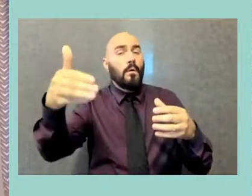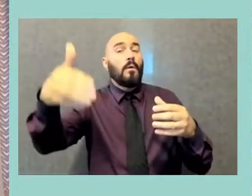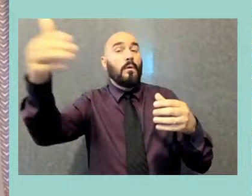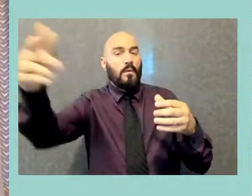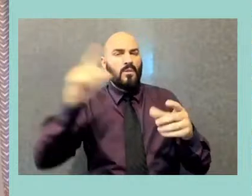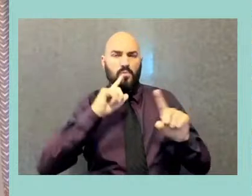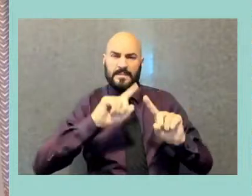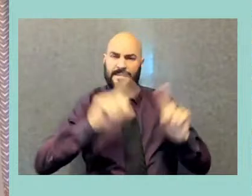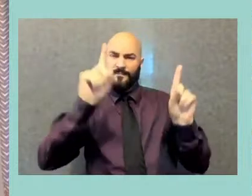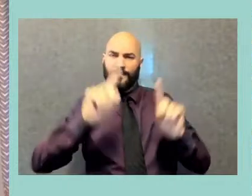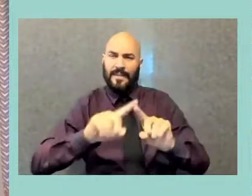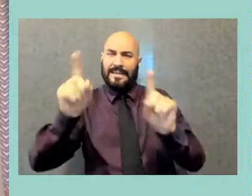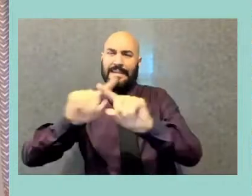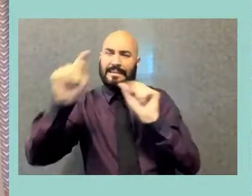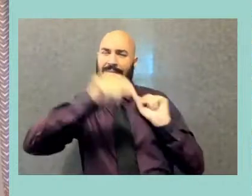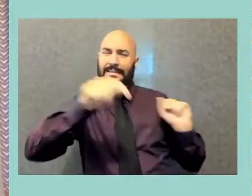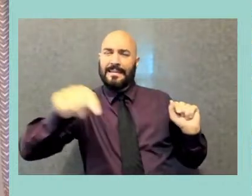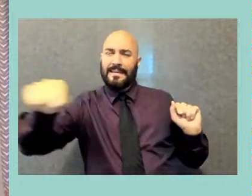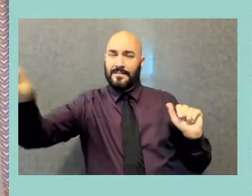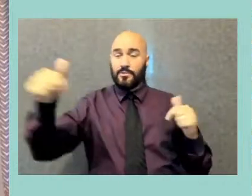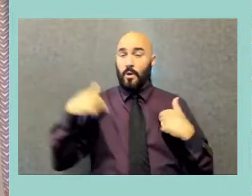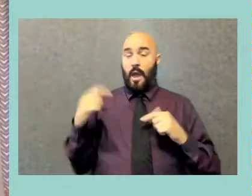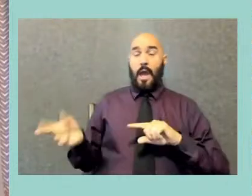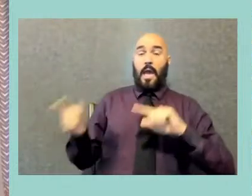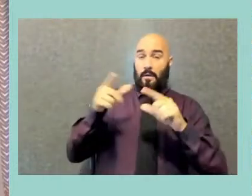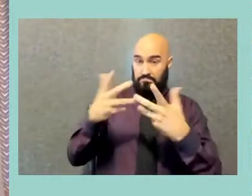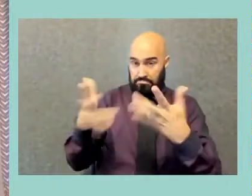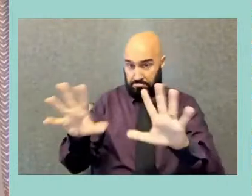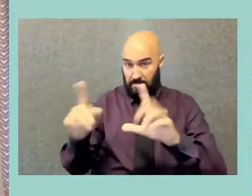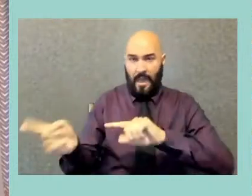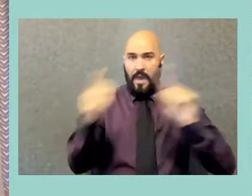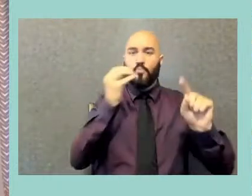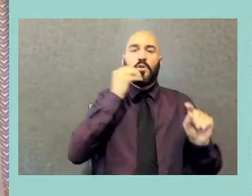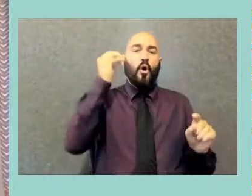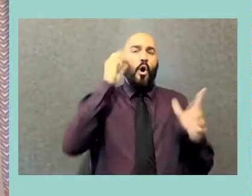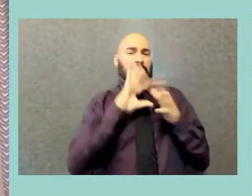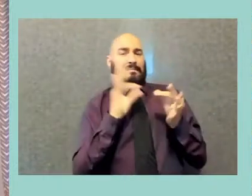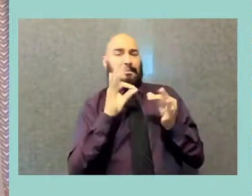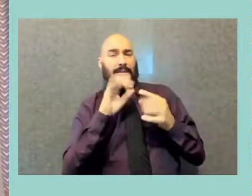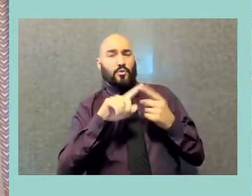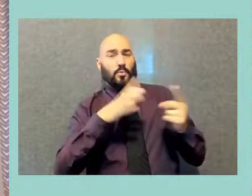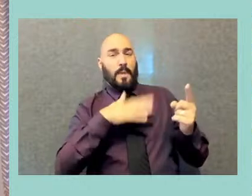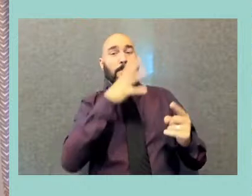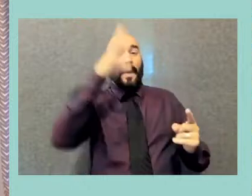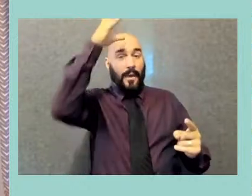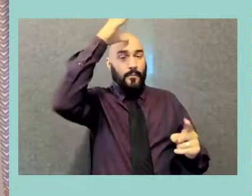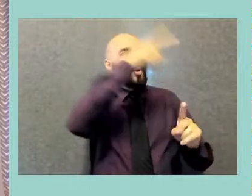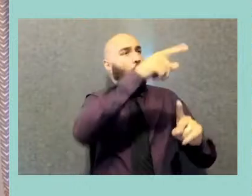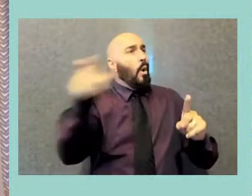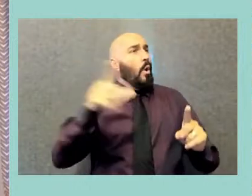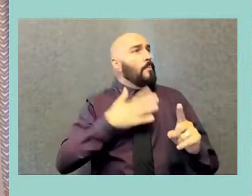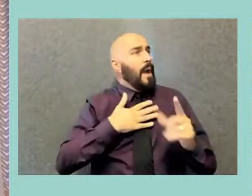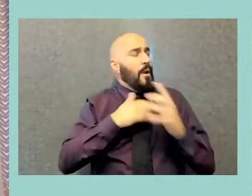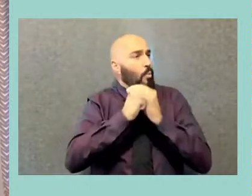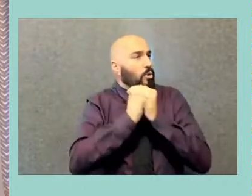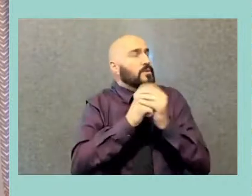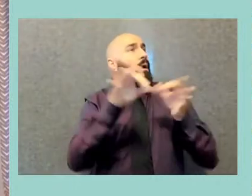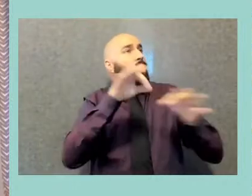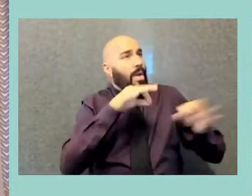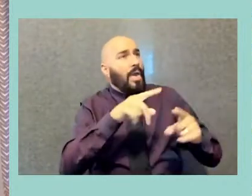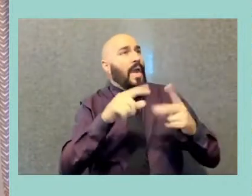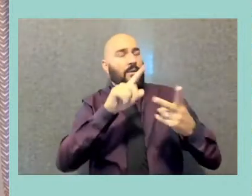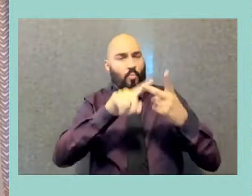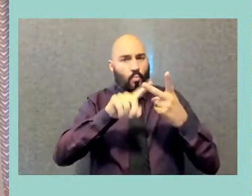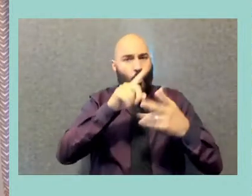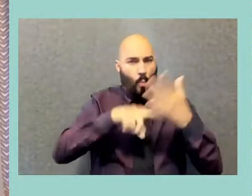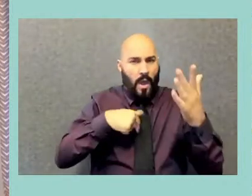meticulous account of the worship and my musings. These worships were my connection to my faith, so you can